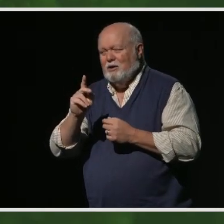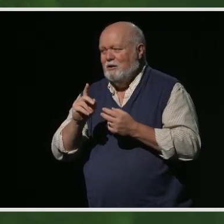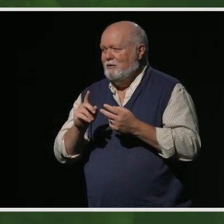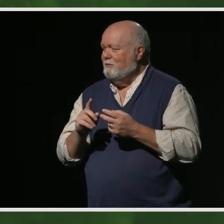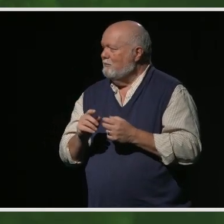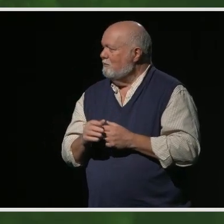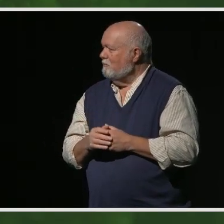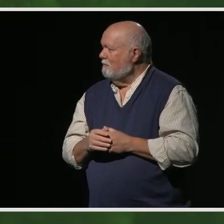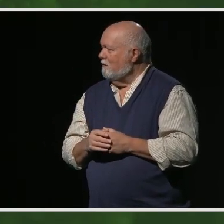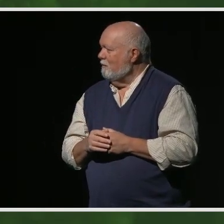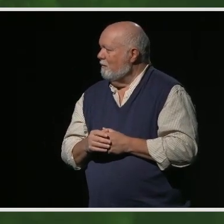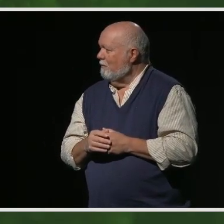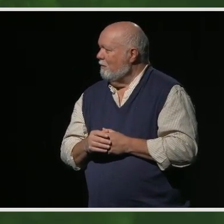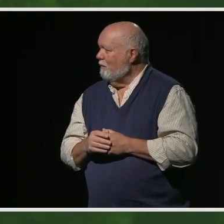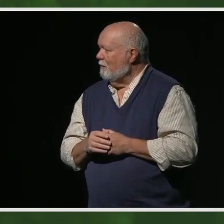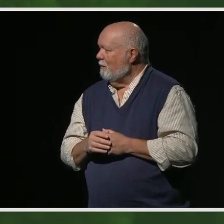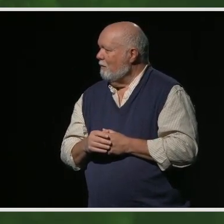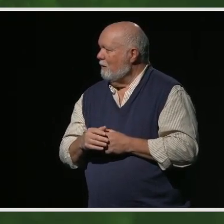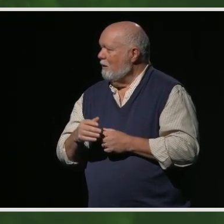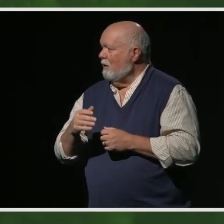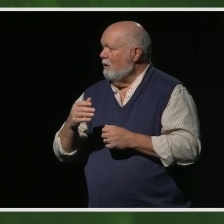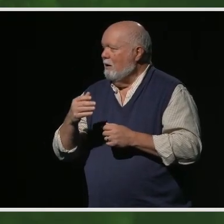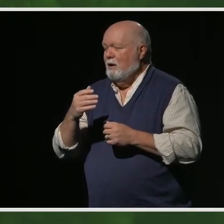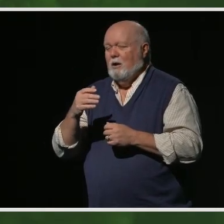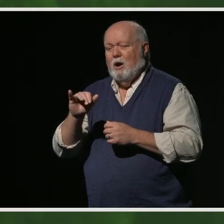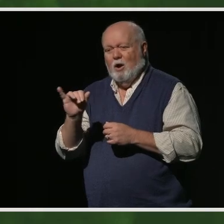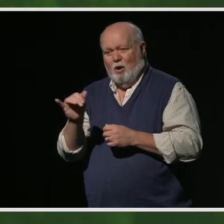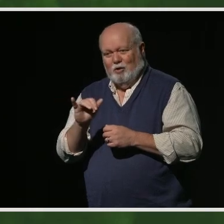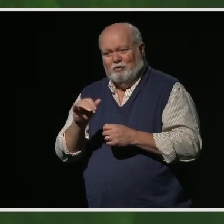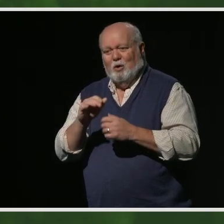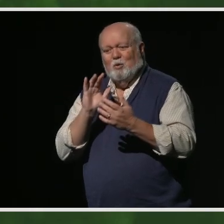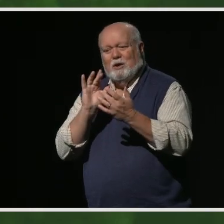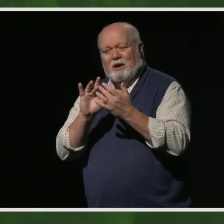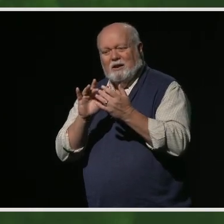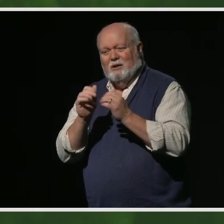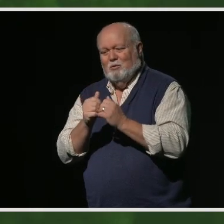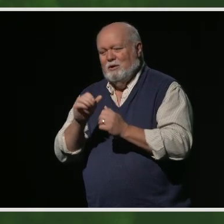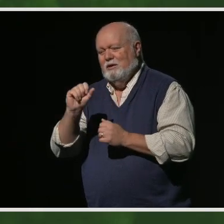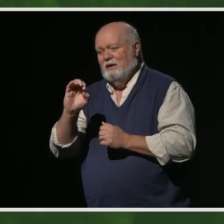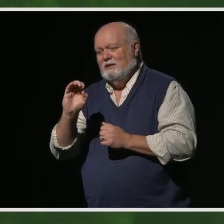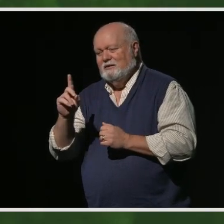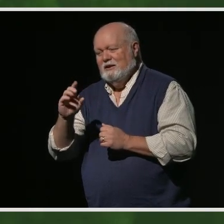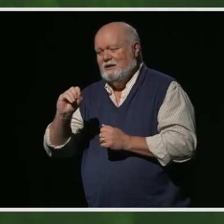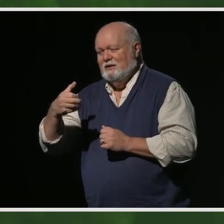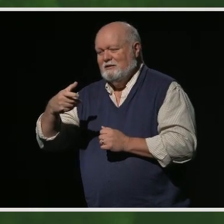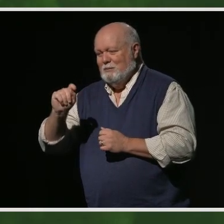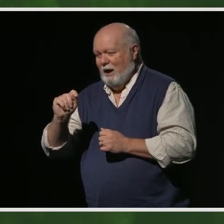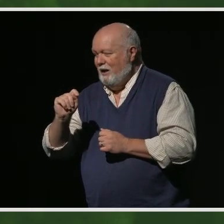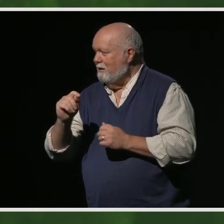SeedSpot, and investor ready with Level Up Ventures.